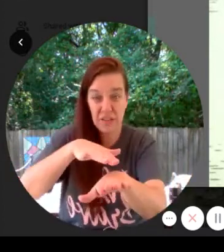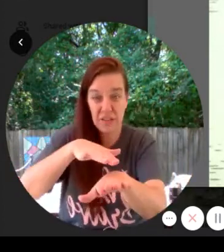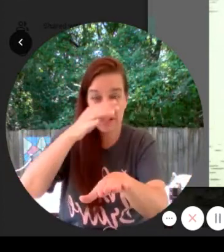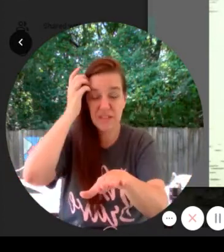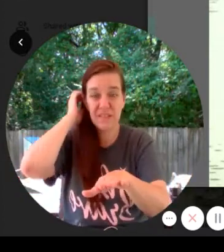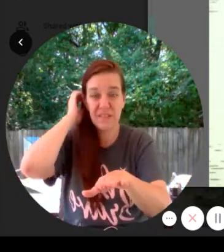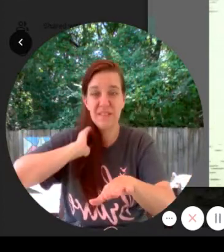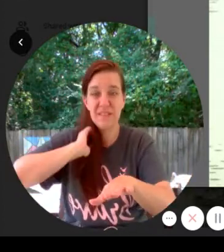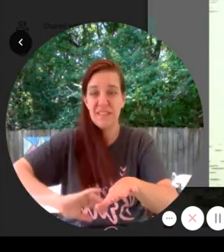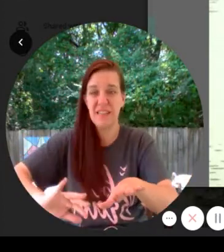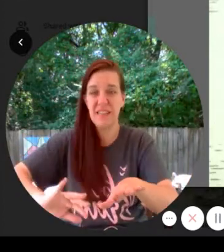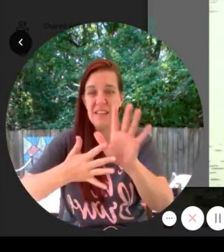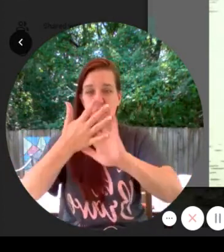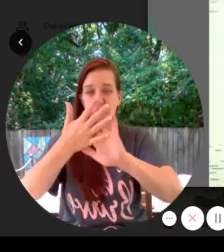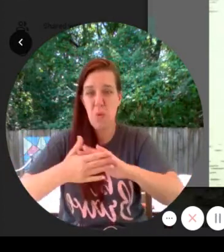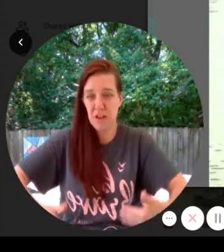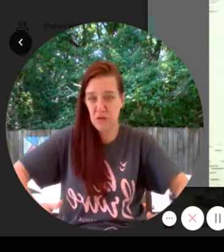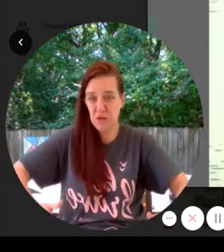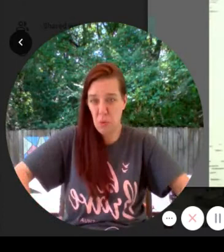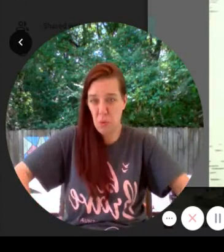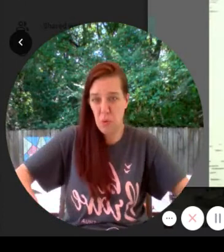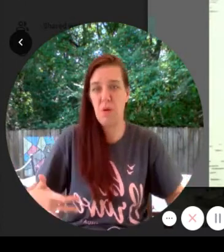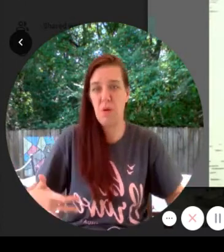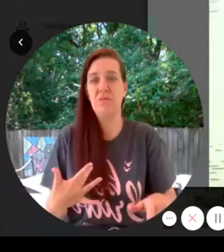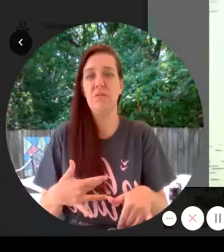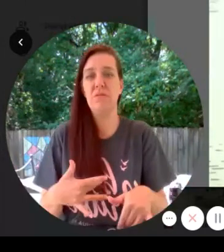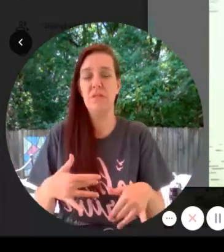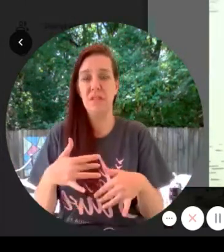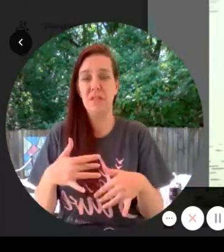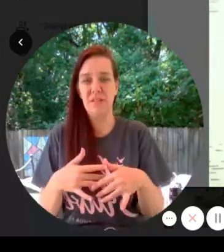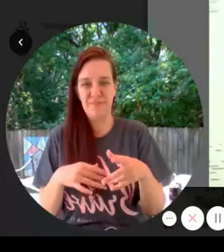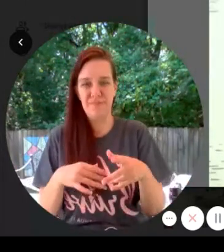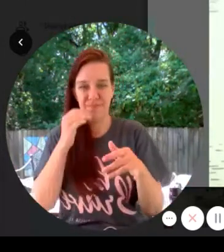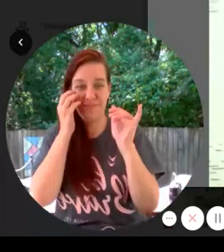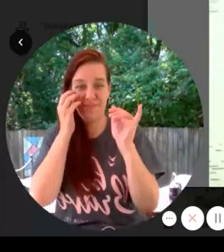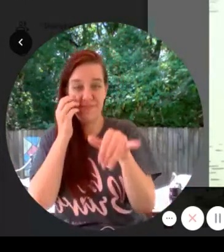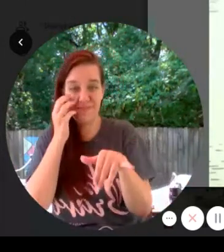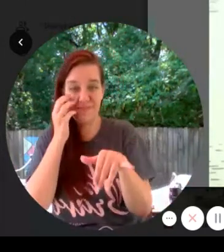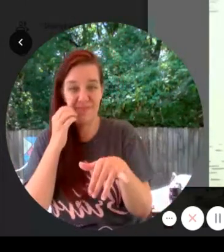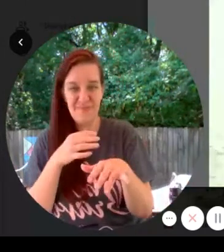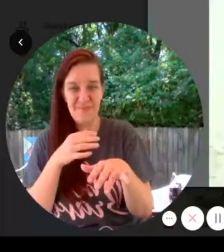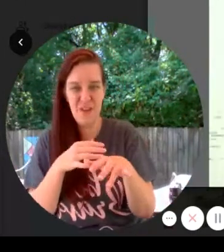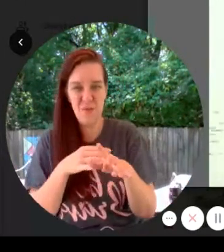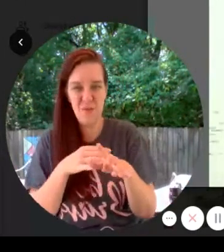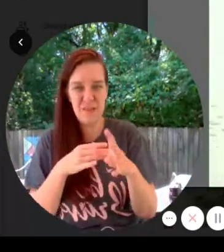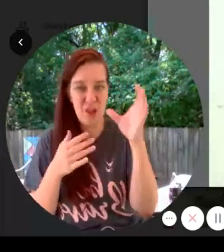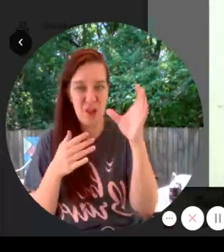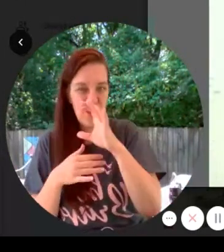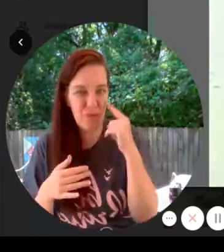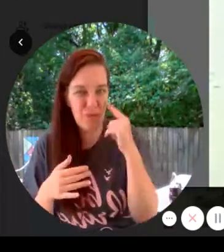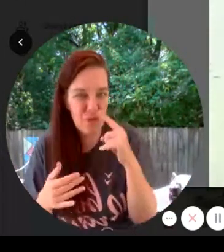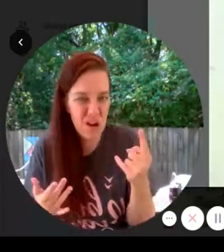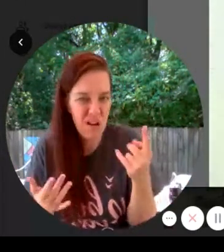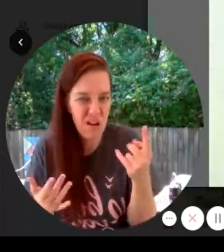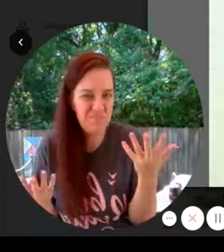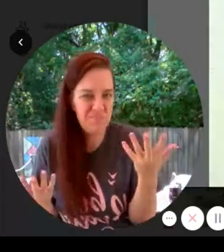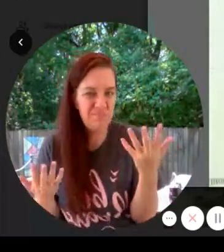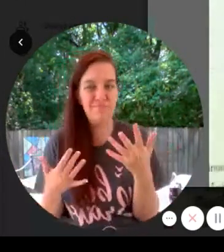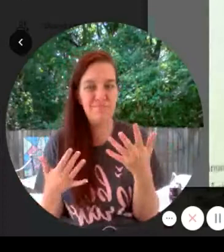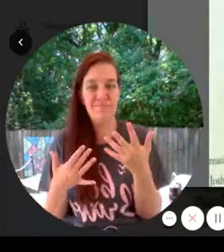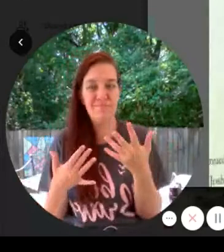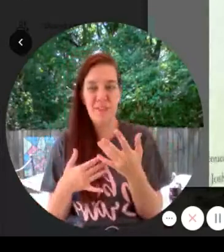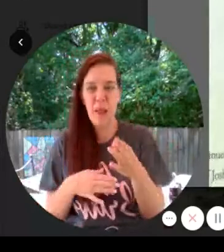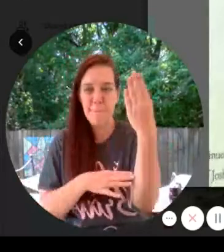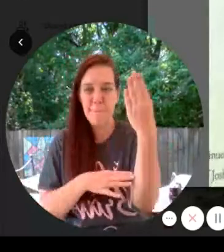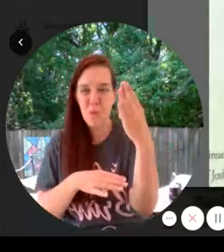gray shorts was the prize they'd been seeking. A pair of blue